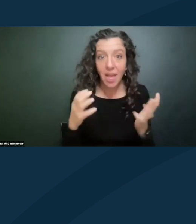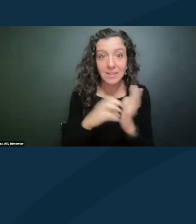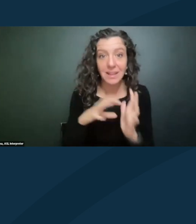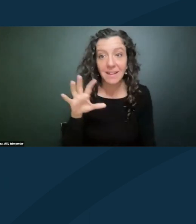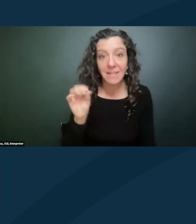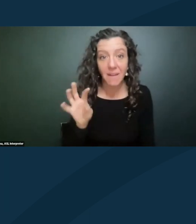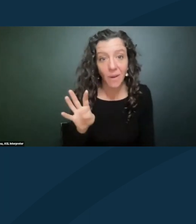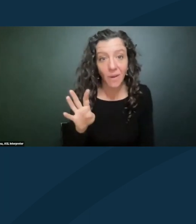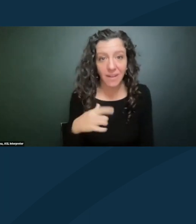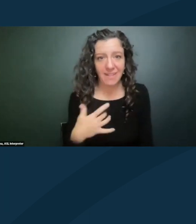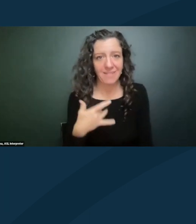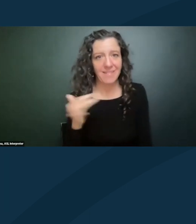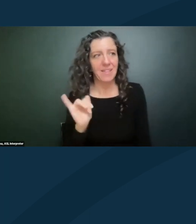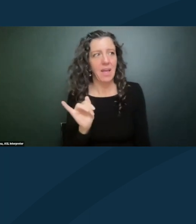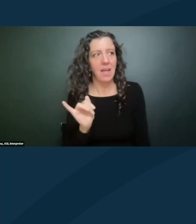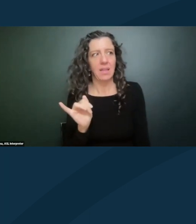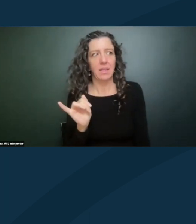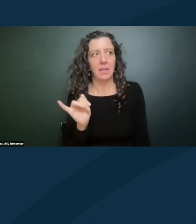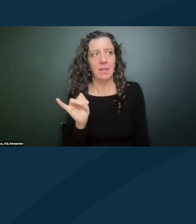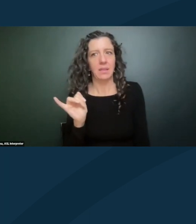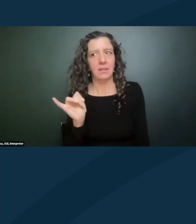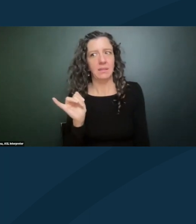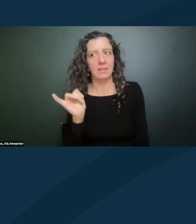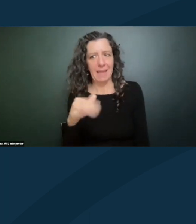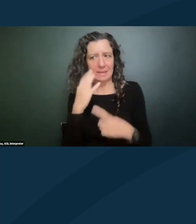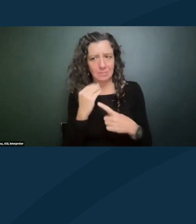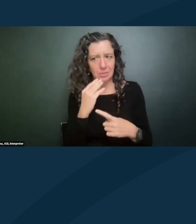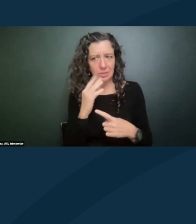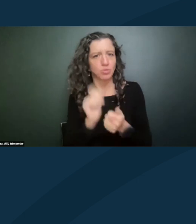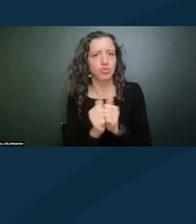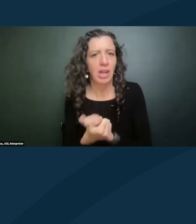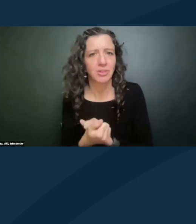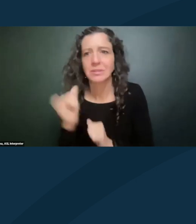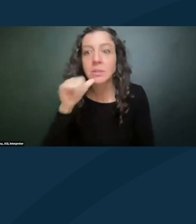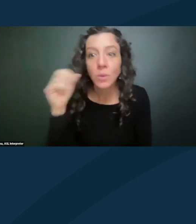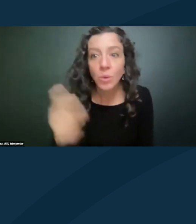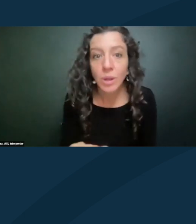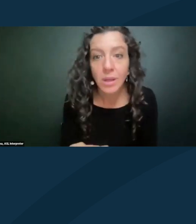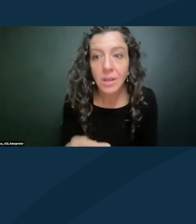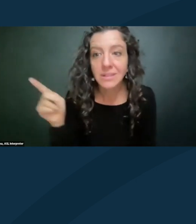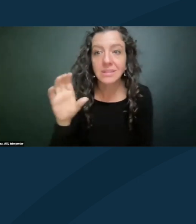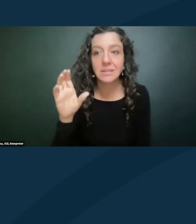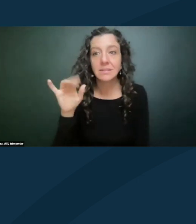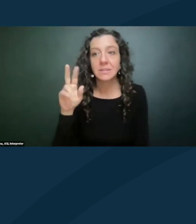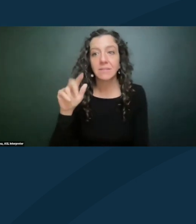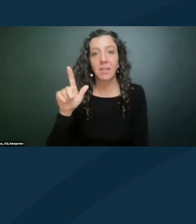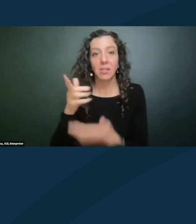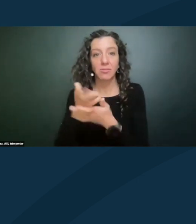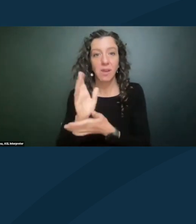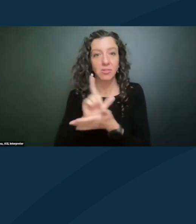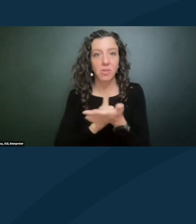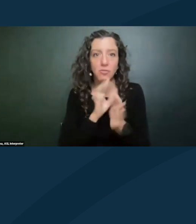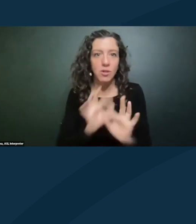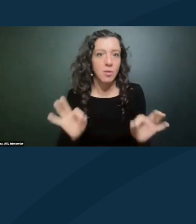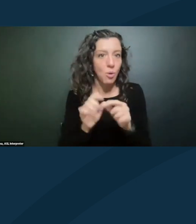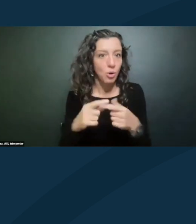Section 504, I feel like that would change, and that's not okay. Having the civil rights law is really important to